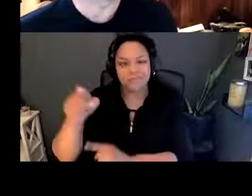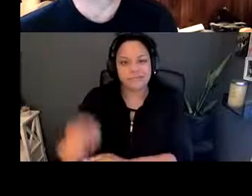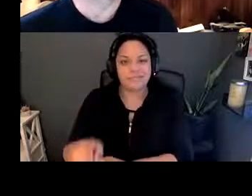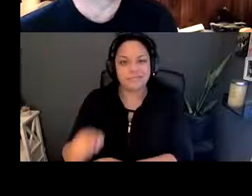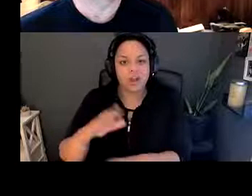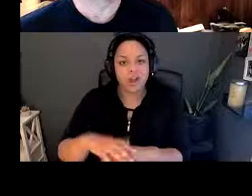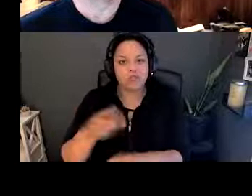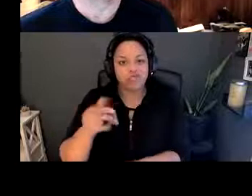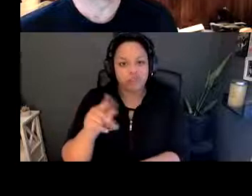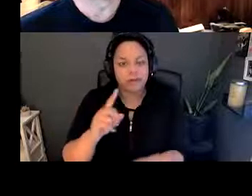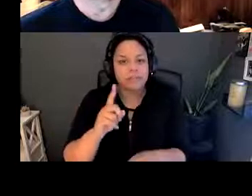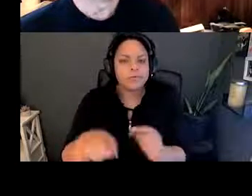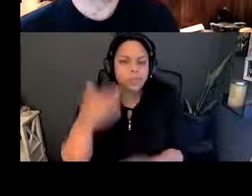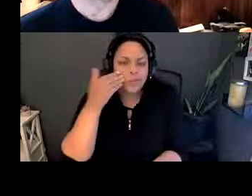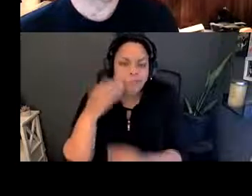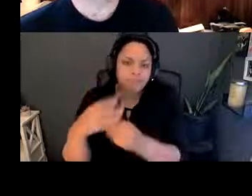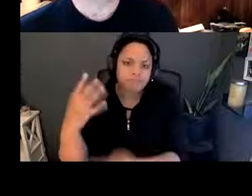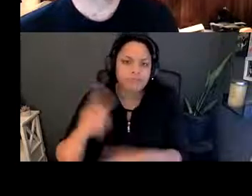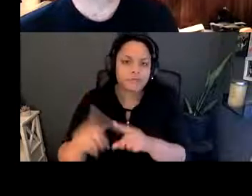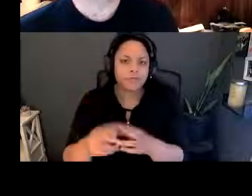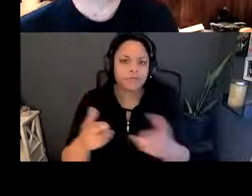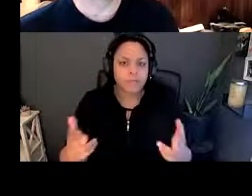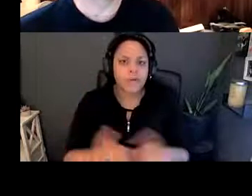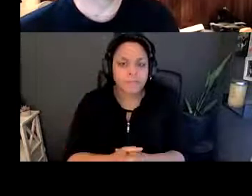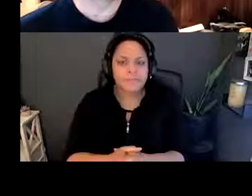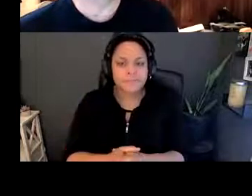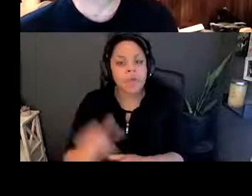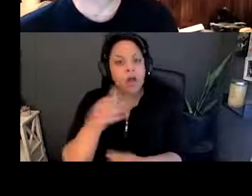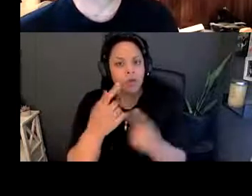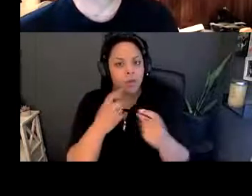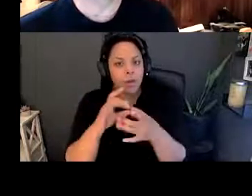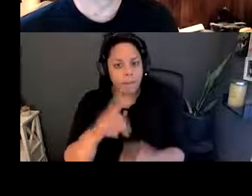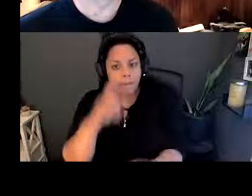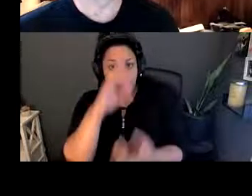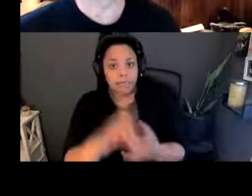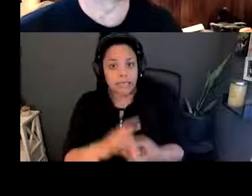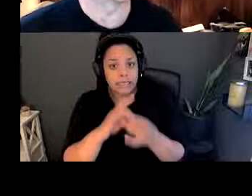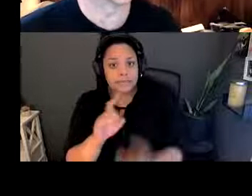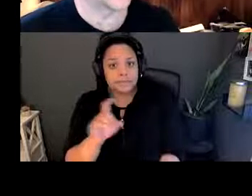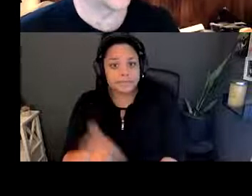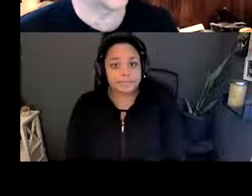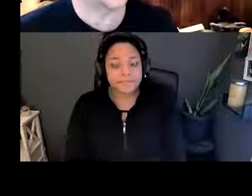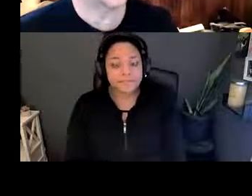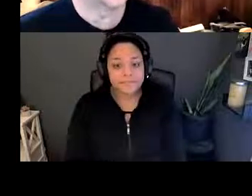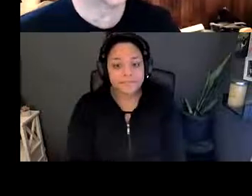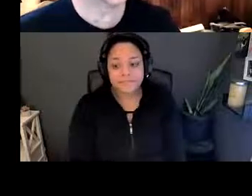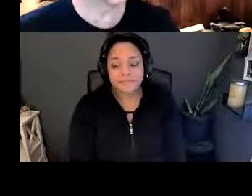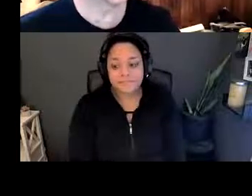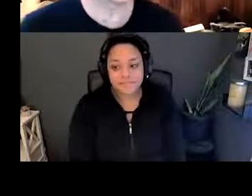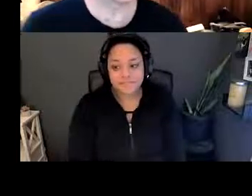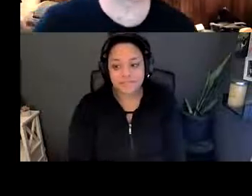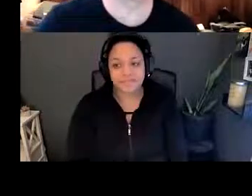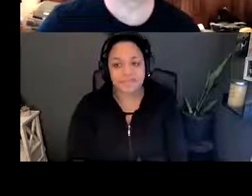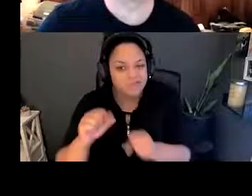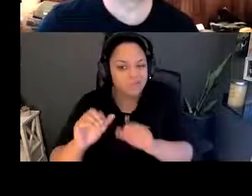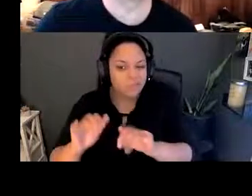resources out there, as many of you know. Other questions on mindfulness? And again, you can put them in the